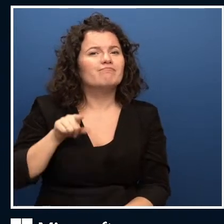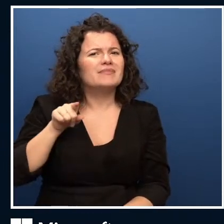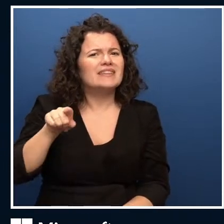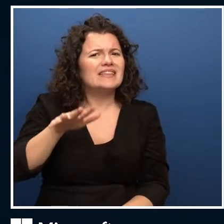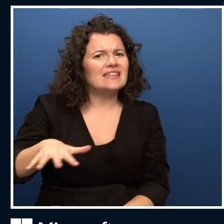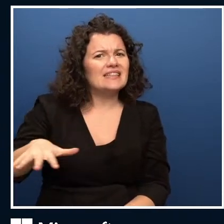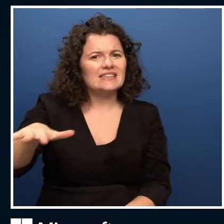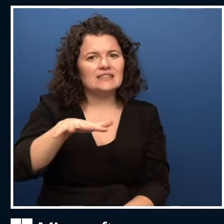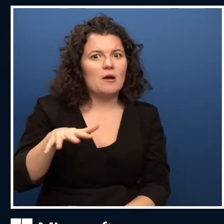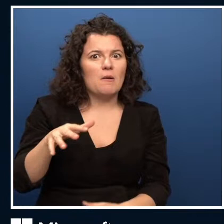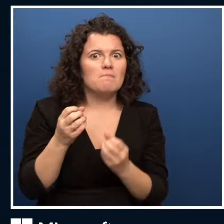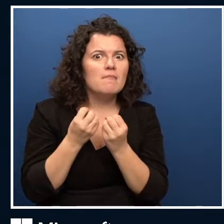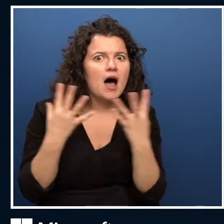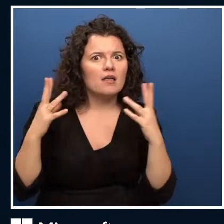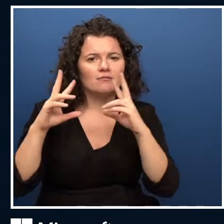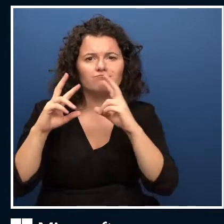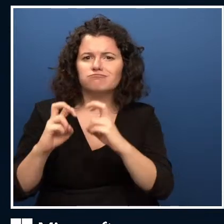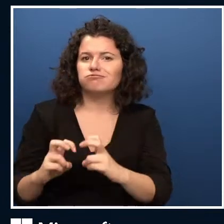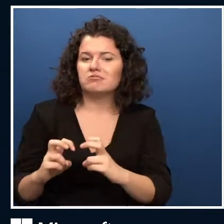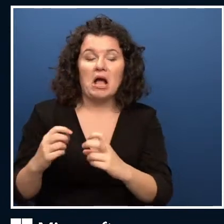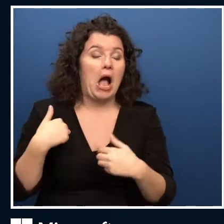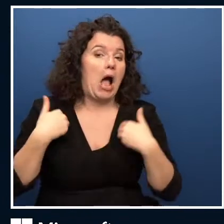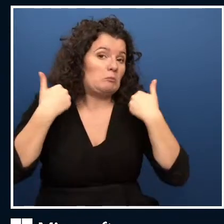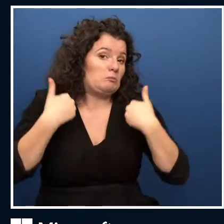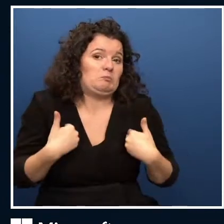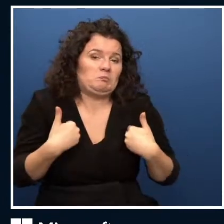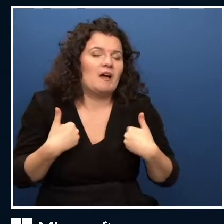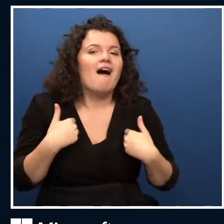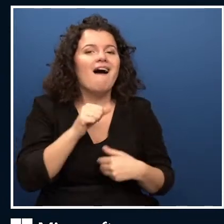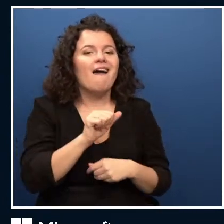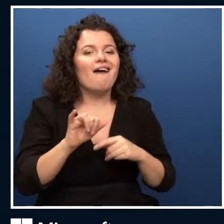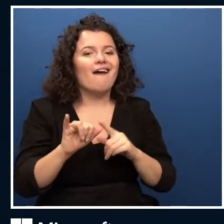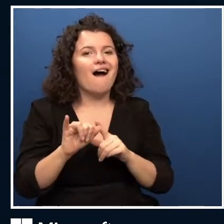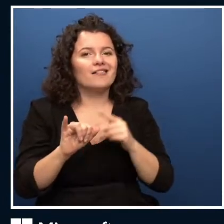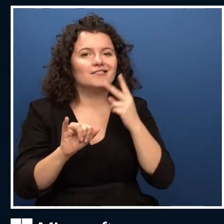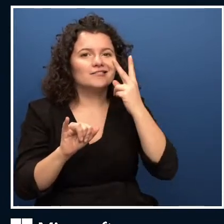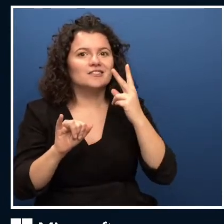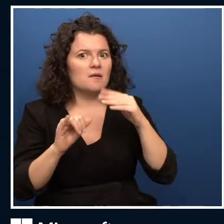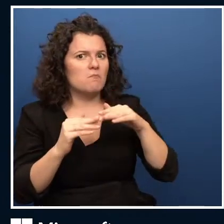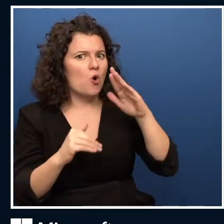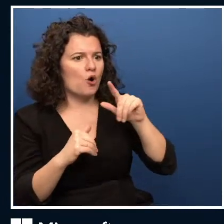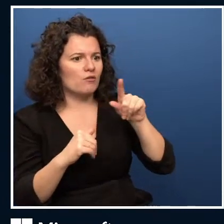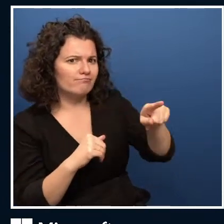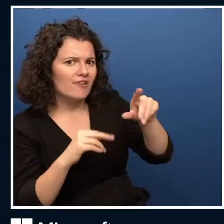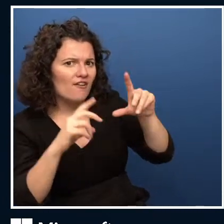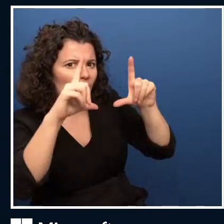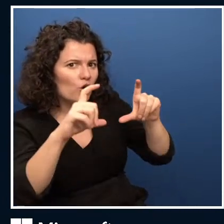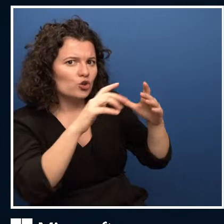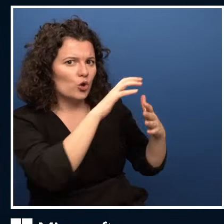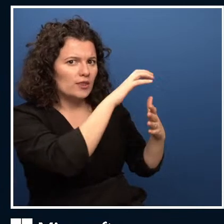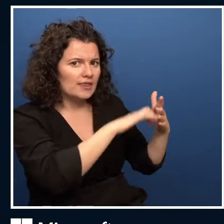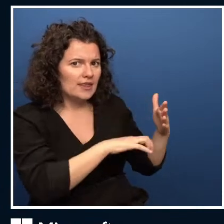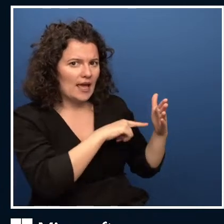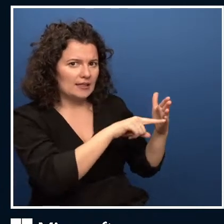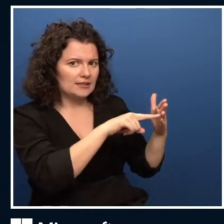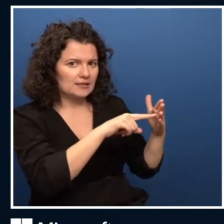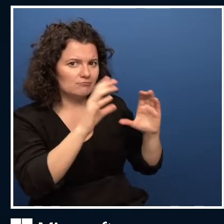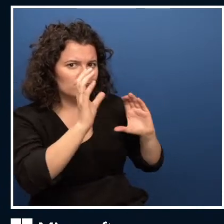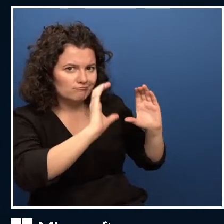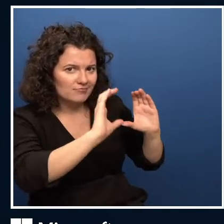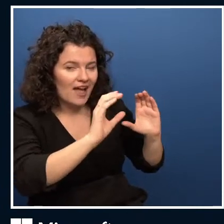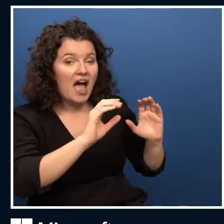me, in the domain of artificial intelligence. And yes, I would try and give a different angle